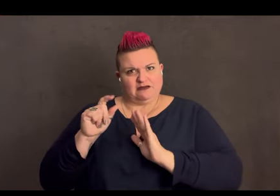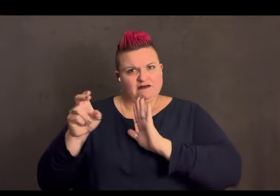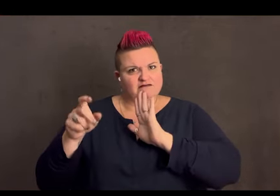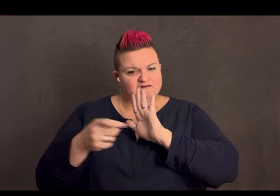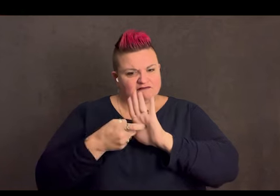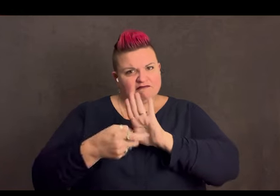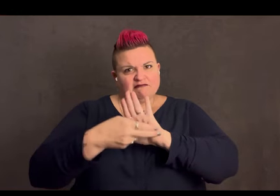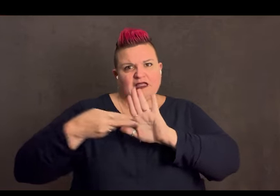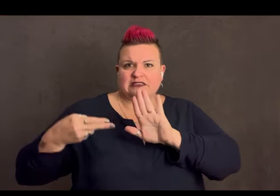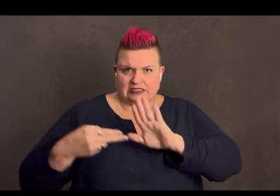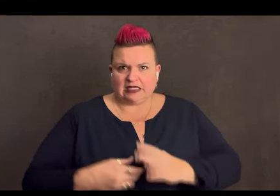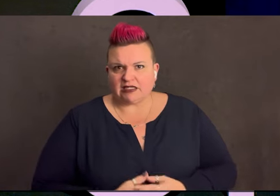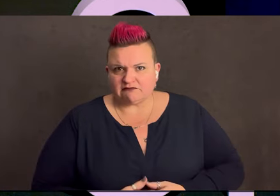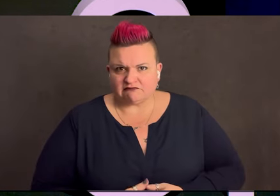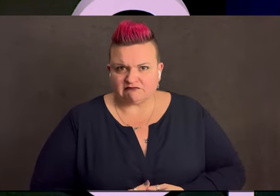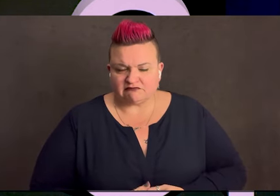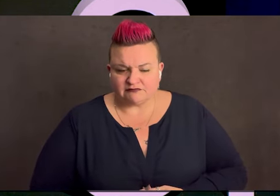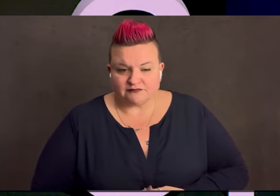disability identity.